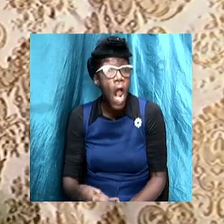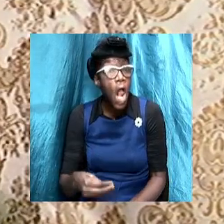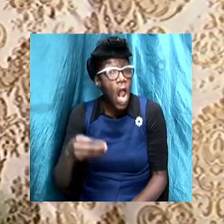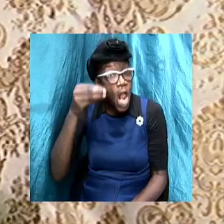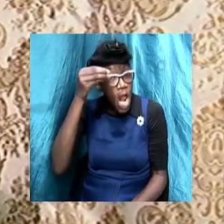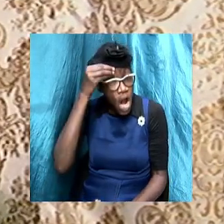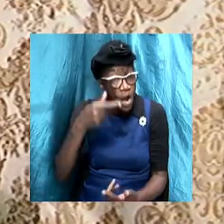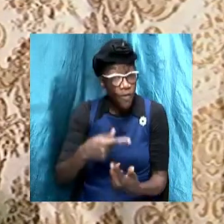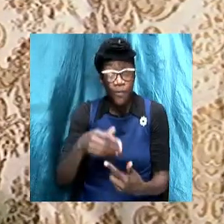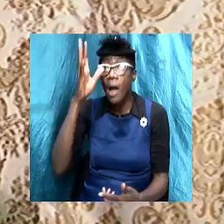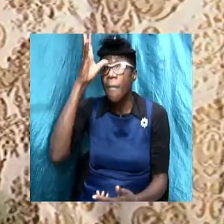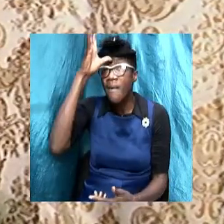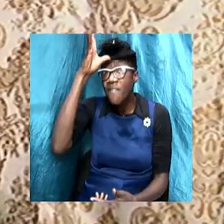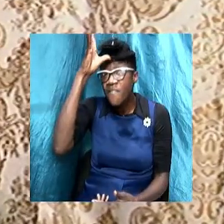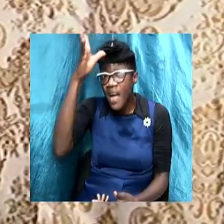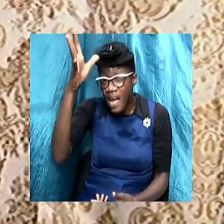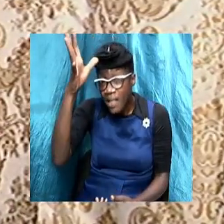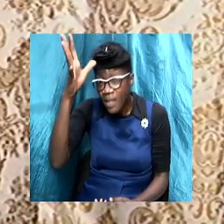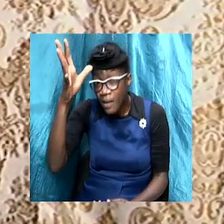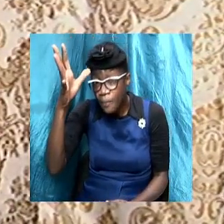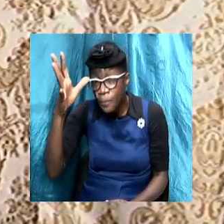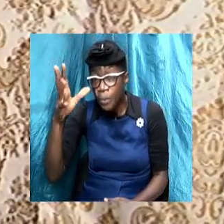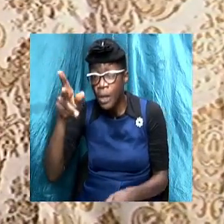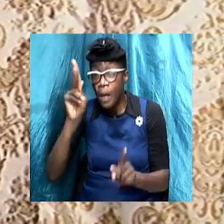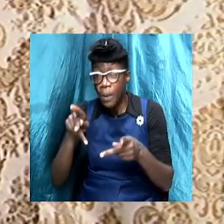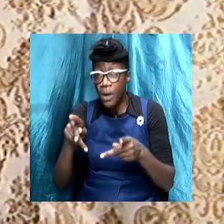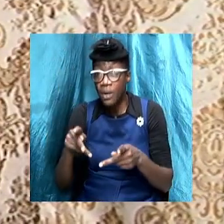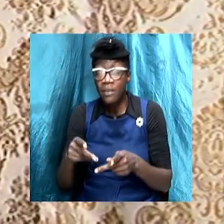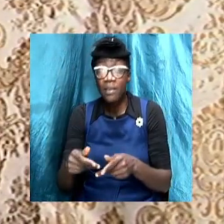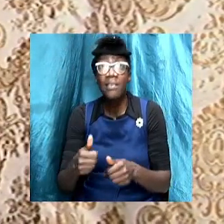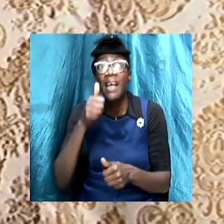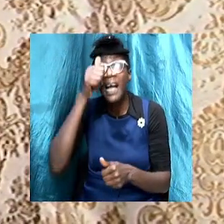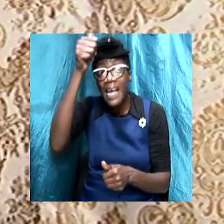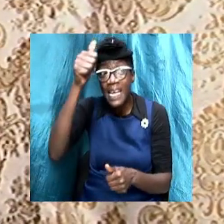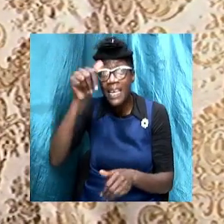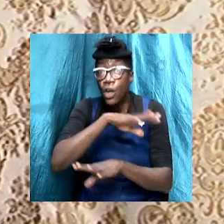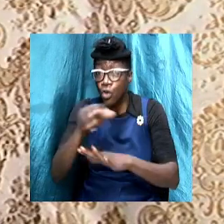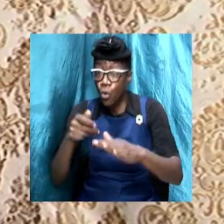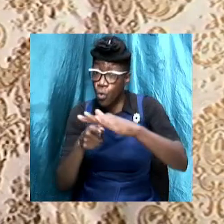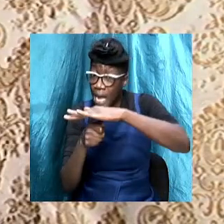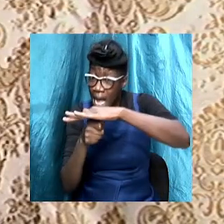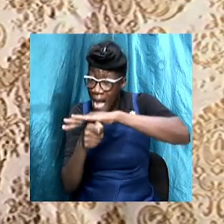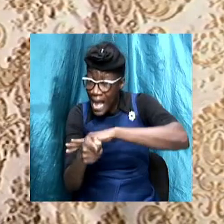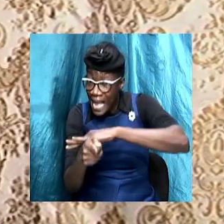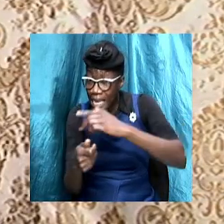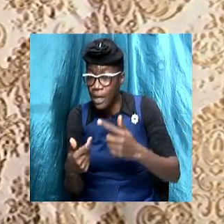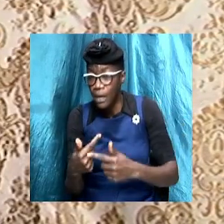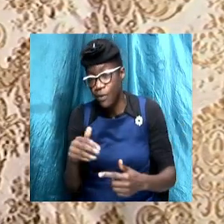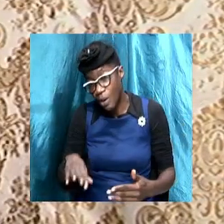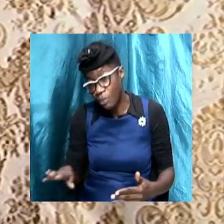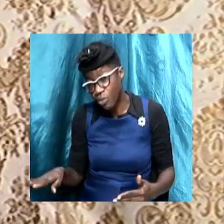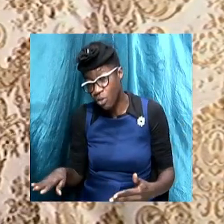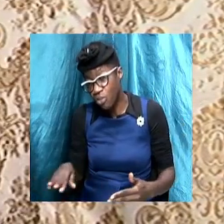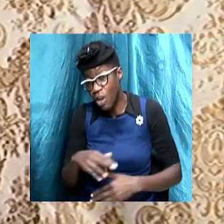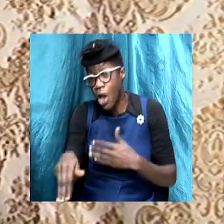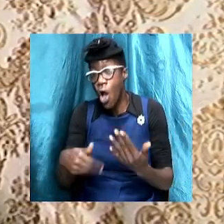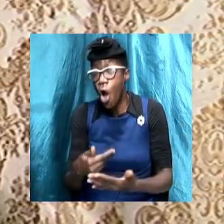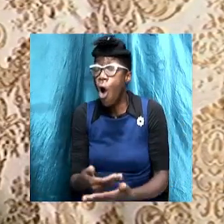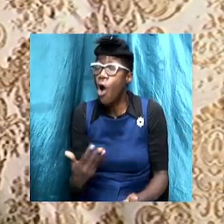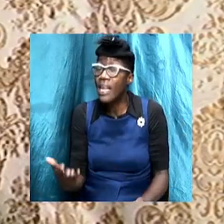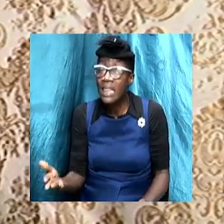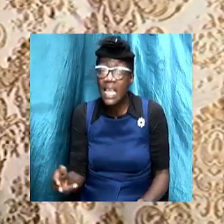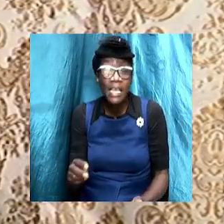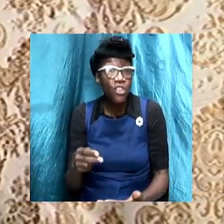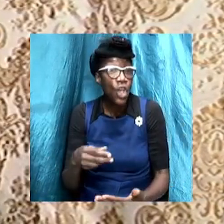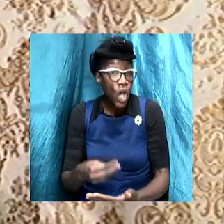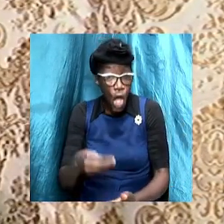from persons that were ahead of him. We will not hide them from our children. So he went on to say, look, all the things that we have learned, we